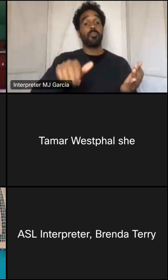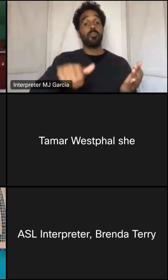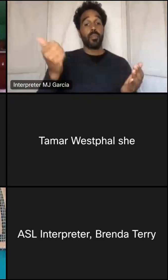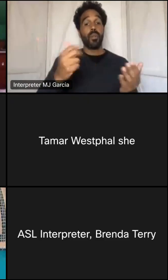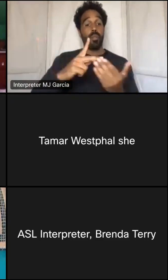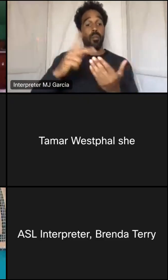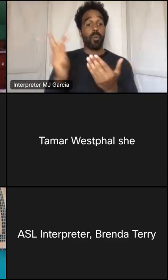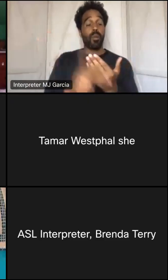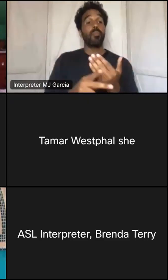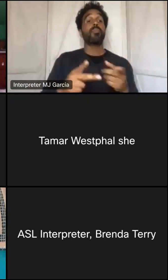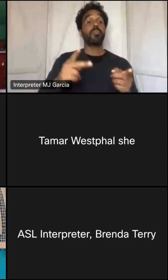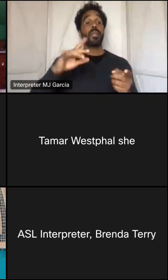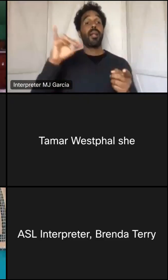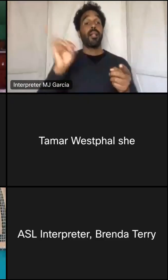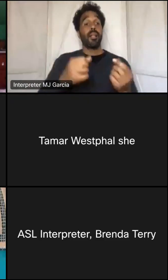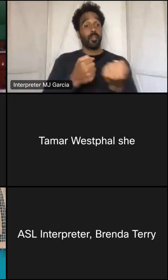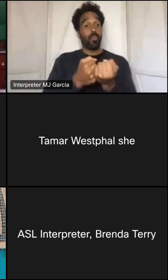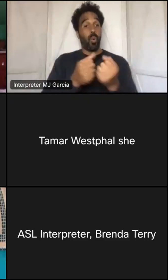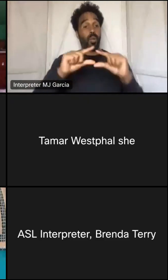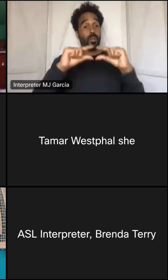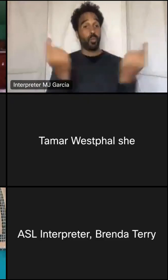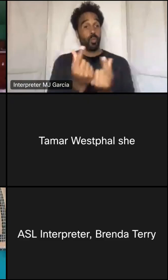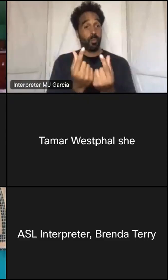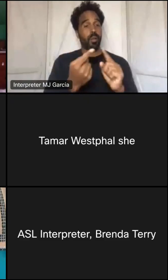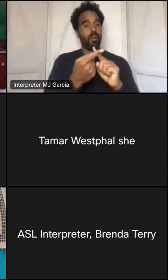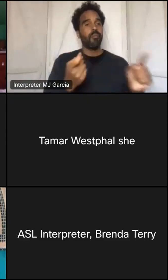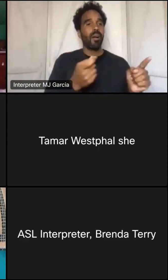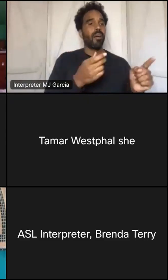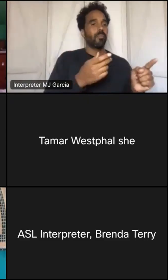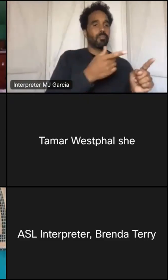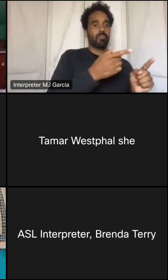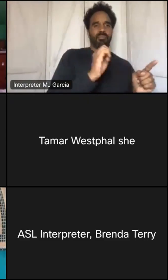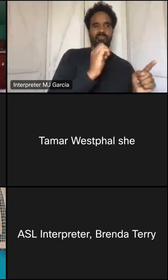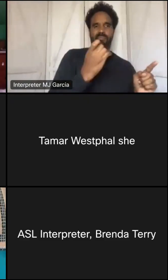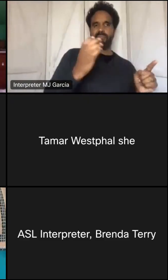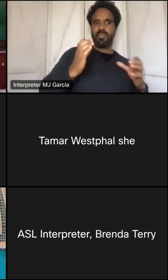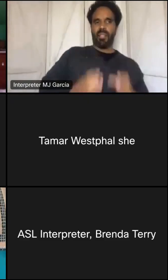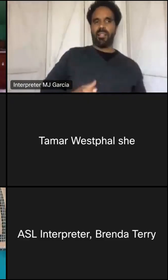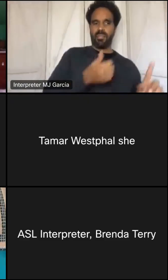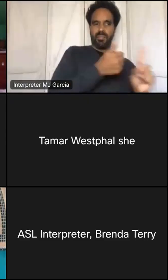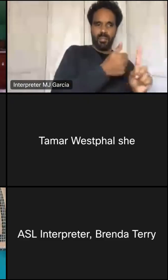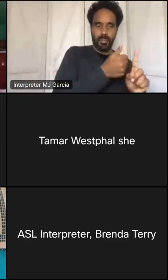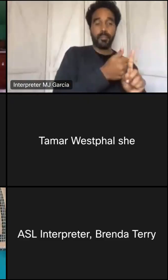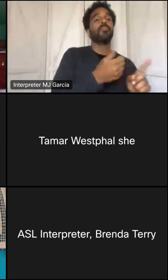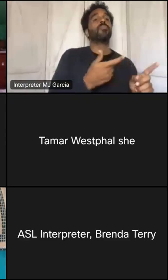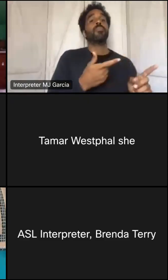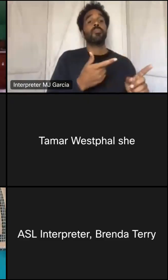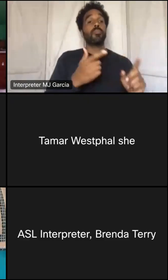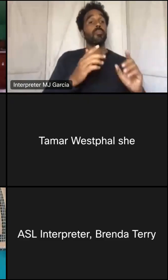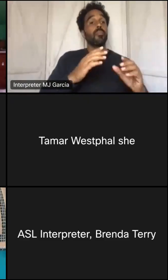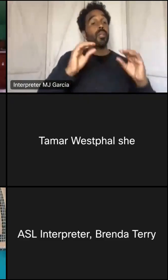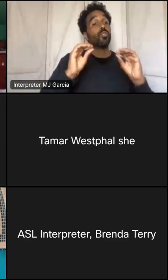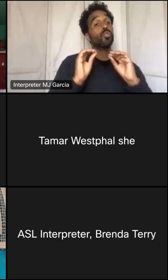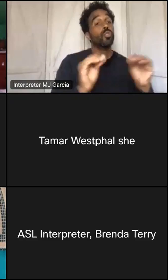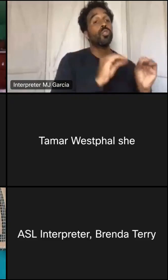is a support group that is facilitated by our promotoras, and which when they share information and educate our community on topics